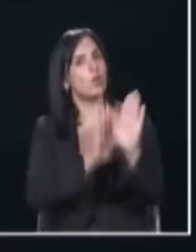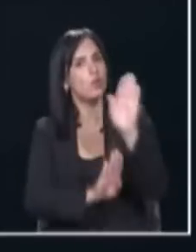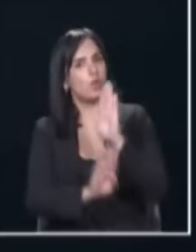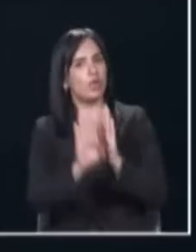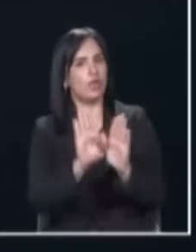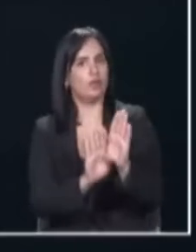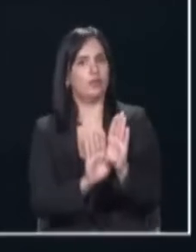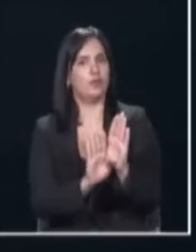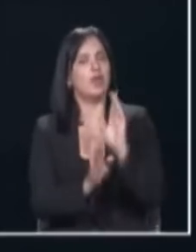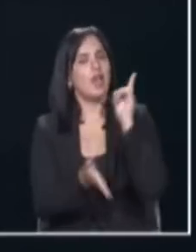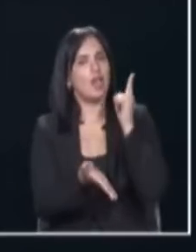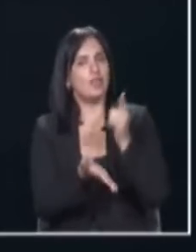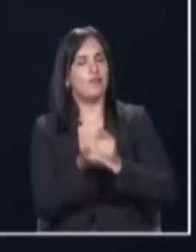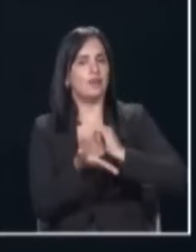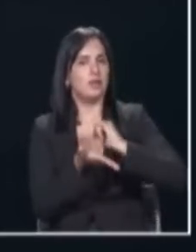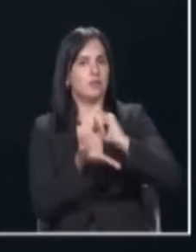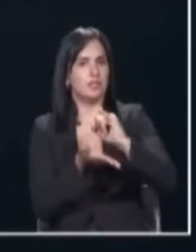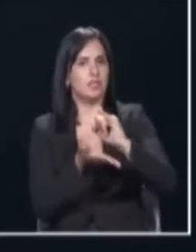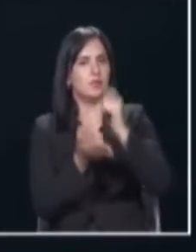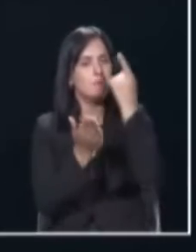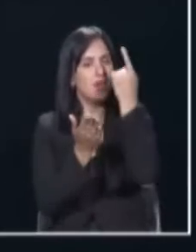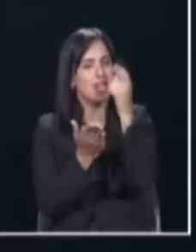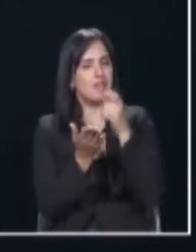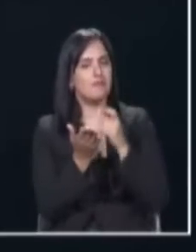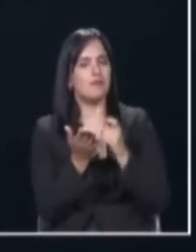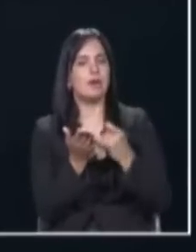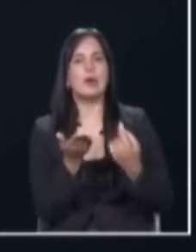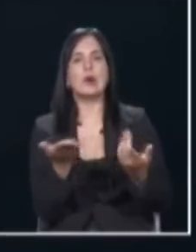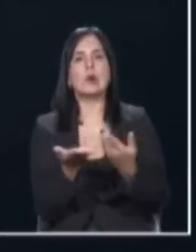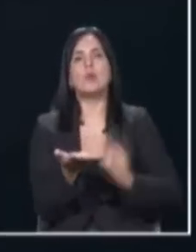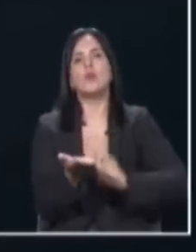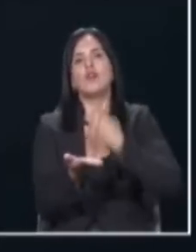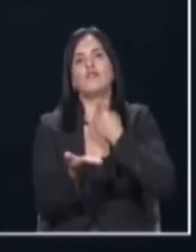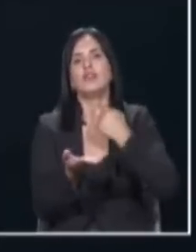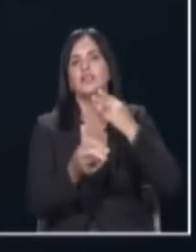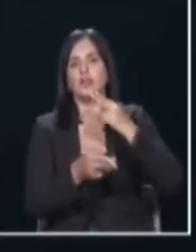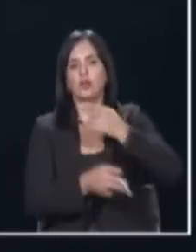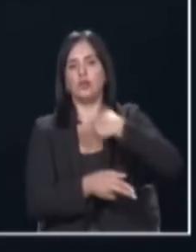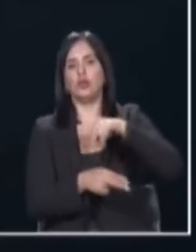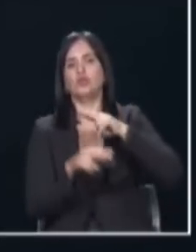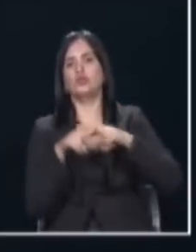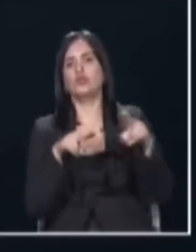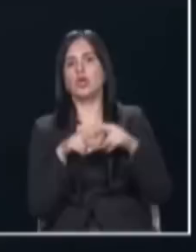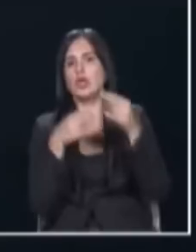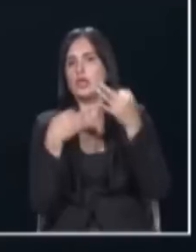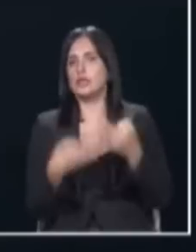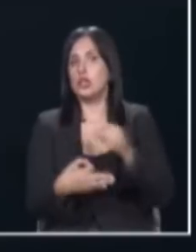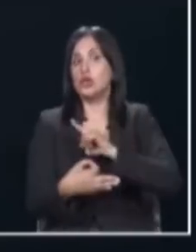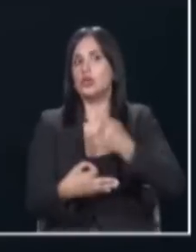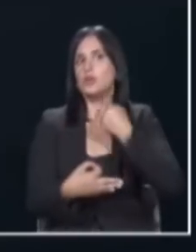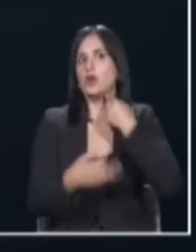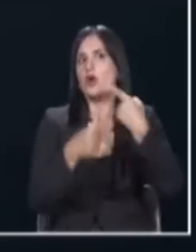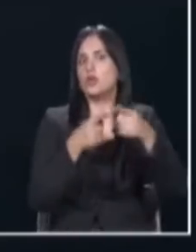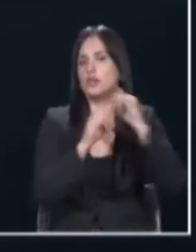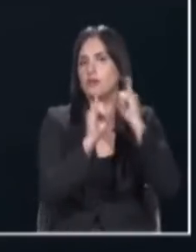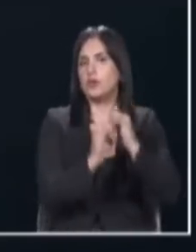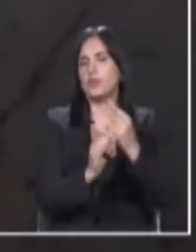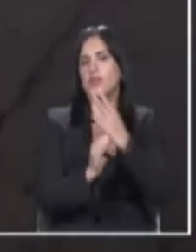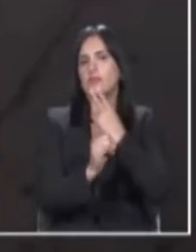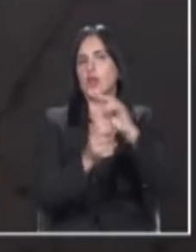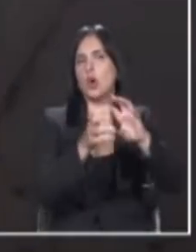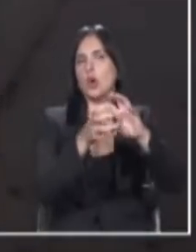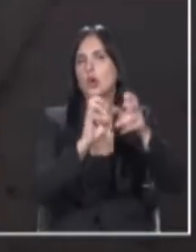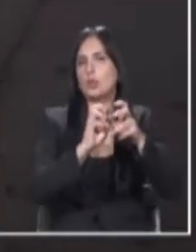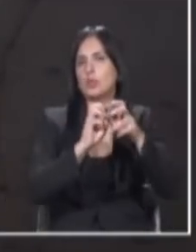the consequences of our actions and ensure that we are not harming any other form of life or disrupting the Natural Balance of the environment